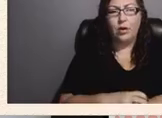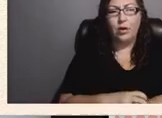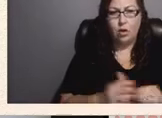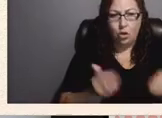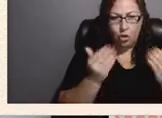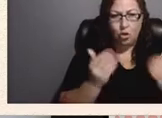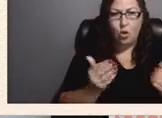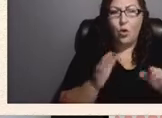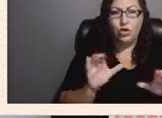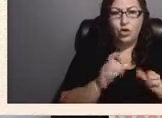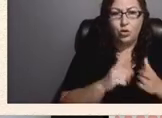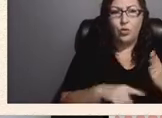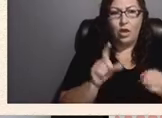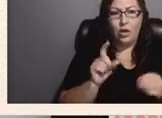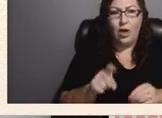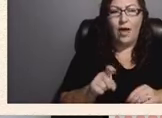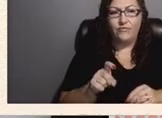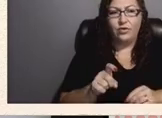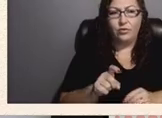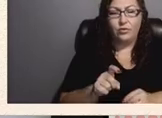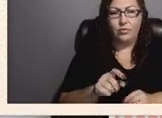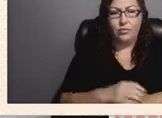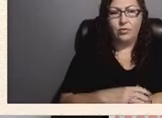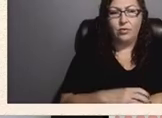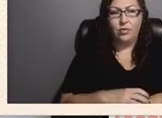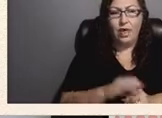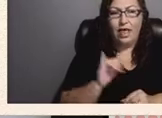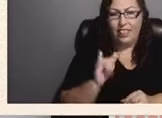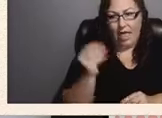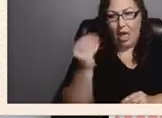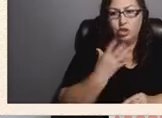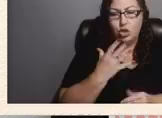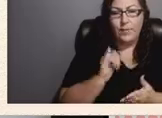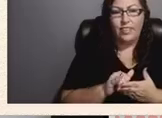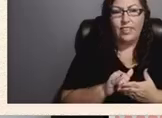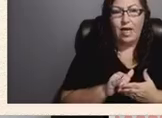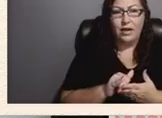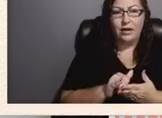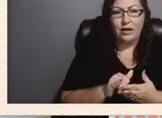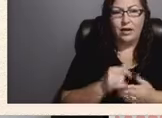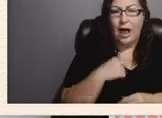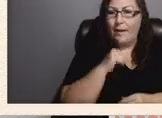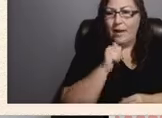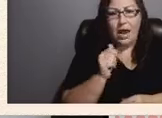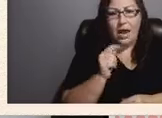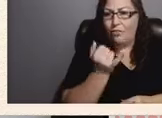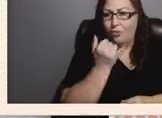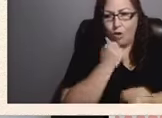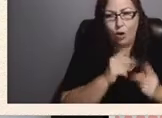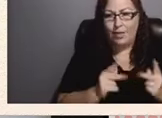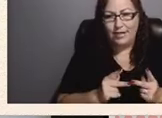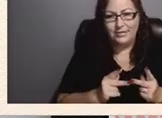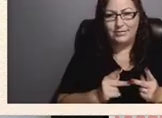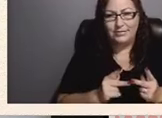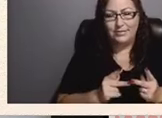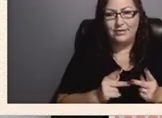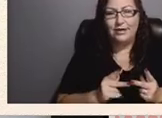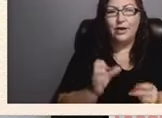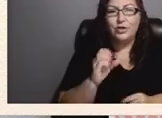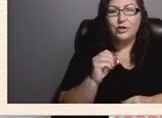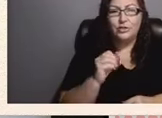have to do. That told me that I'm at the wrong place. So I was looking for a